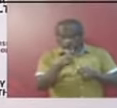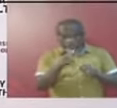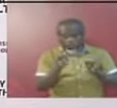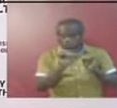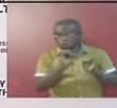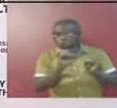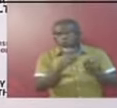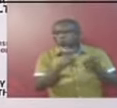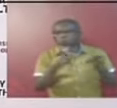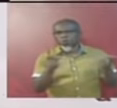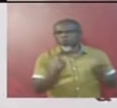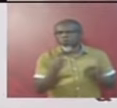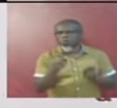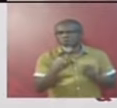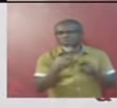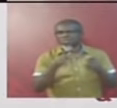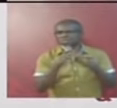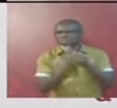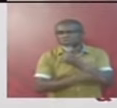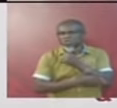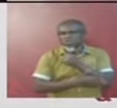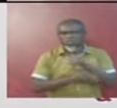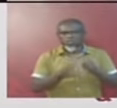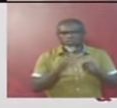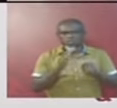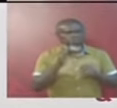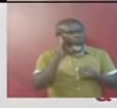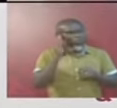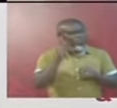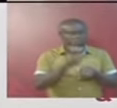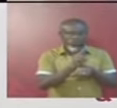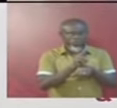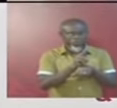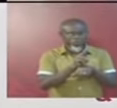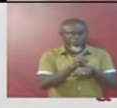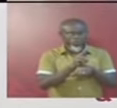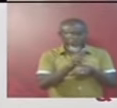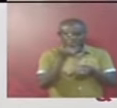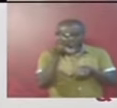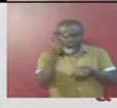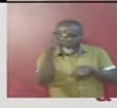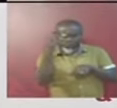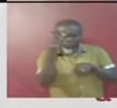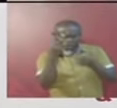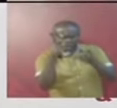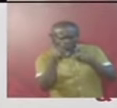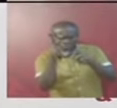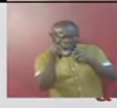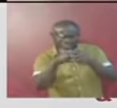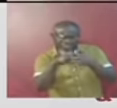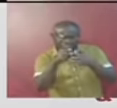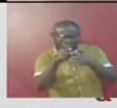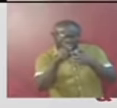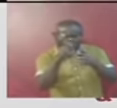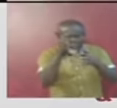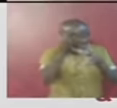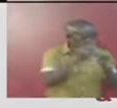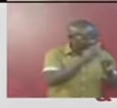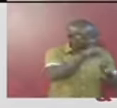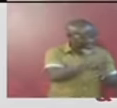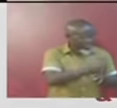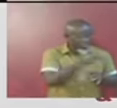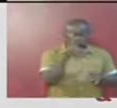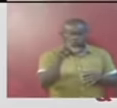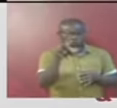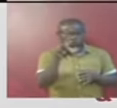Tobago or any of the counties we spoke about, will be used as a test case, because what we are implying is that we will use up an area and see if the